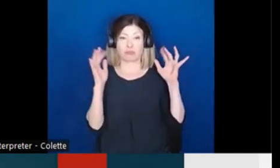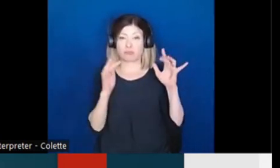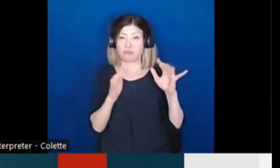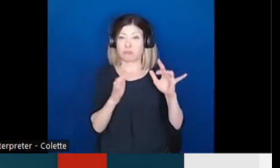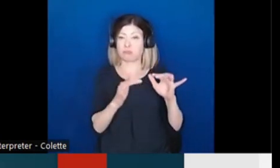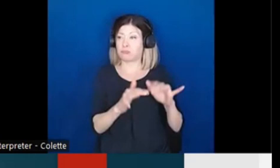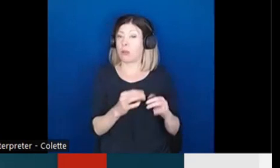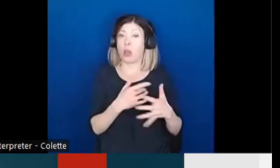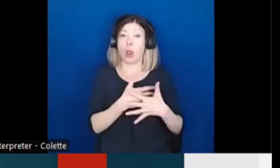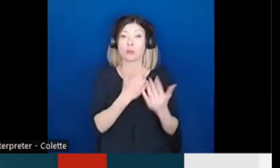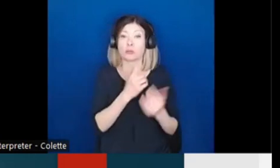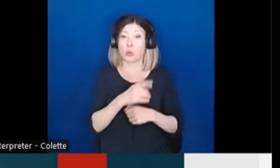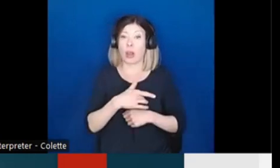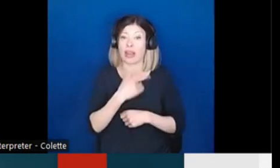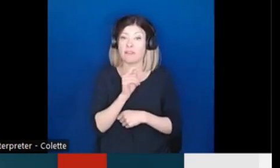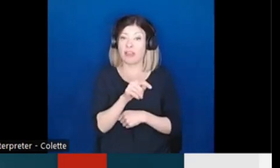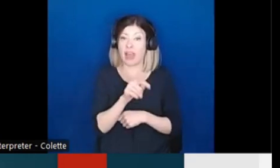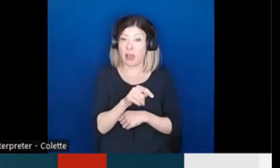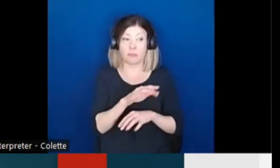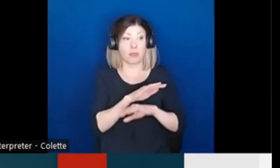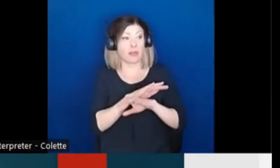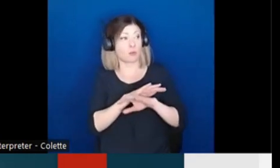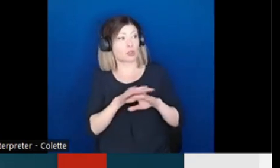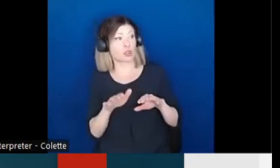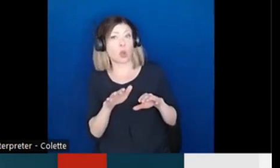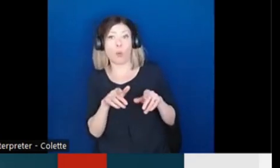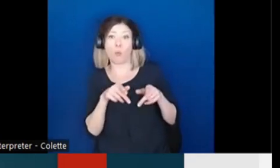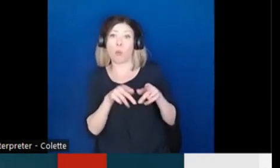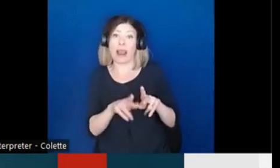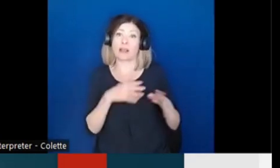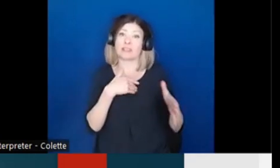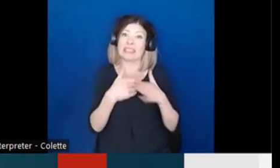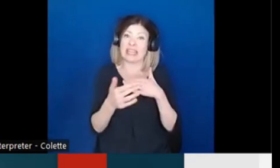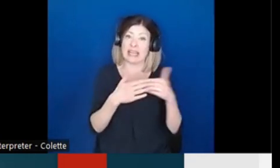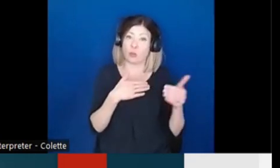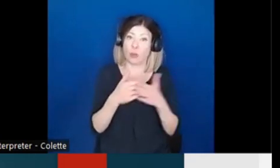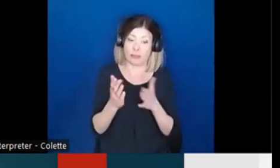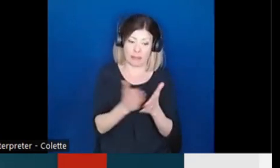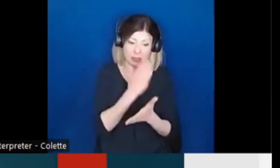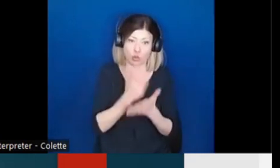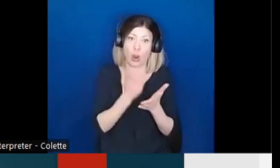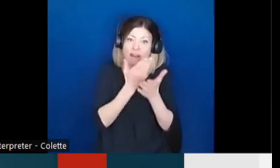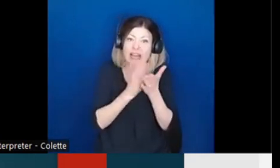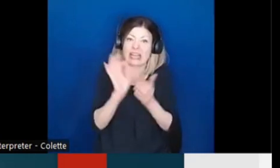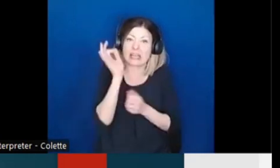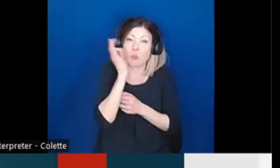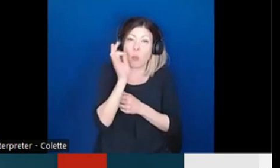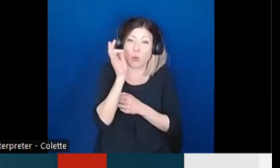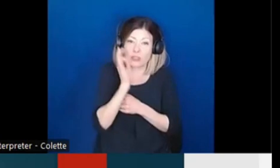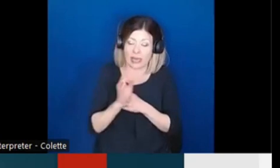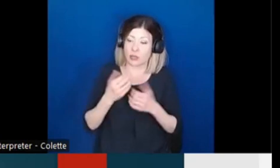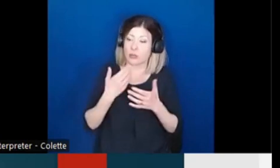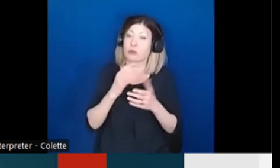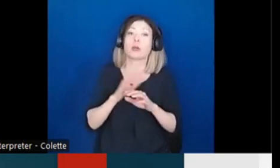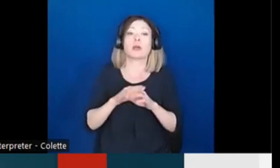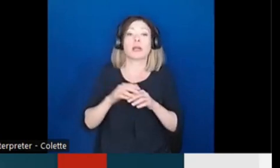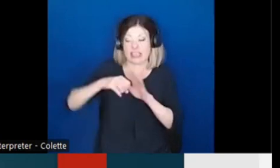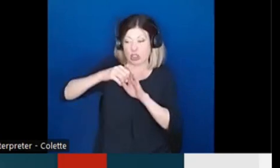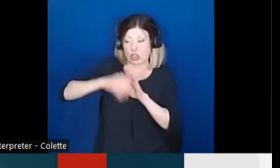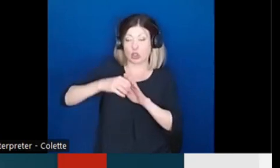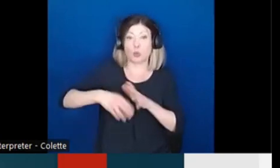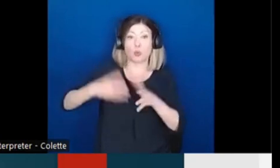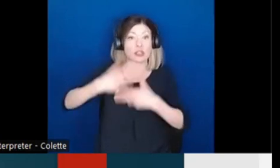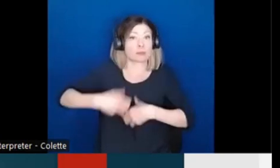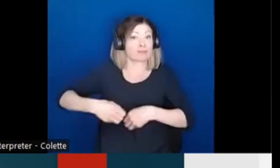it. So that was a big problem. It was the dirty water they were drinking. Patrick, the Bronte's father, who I'll mention in a